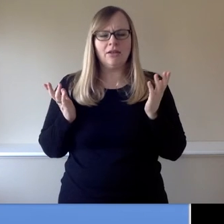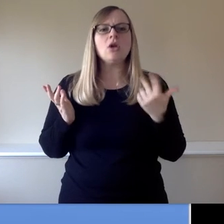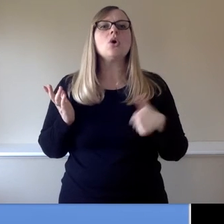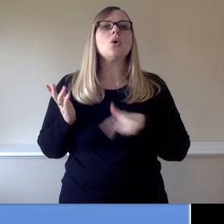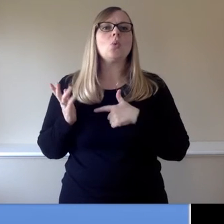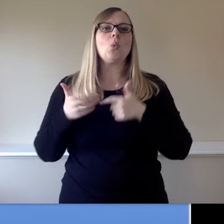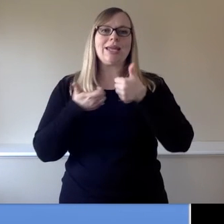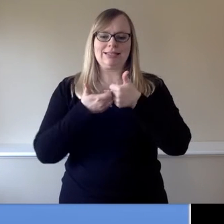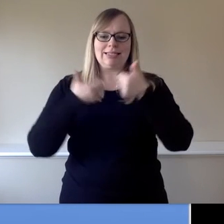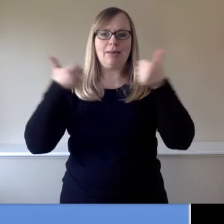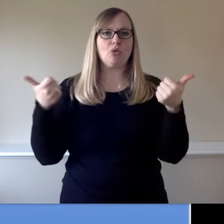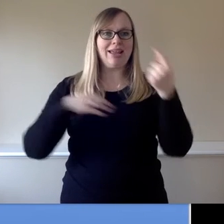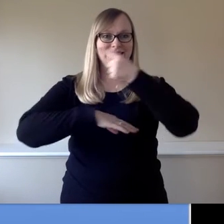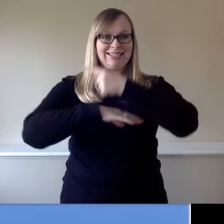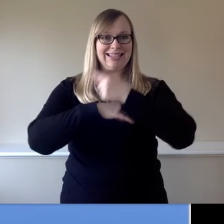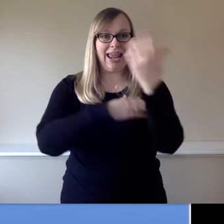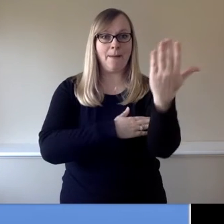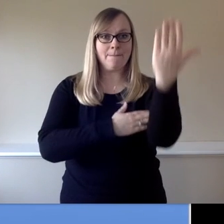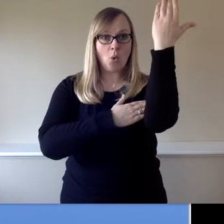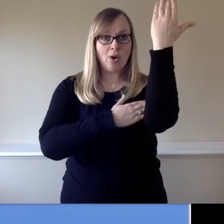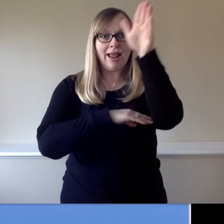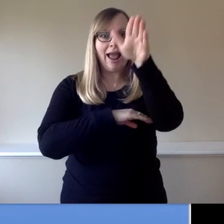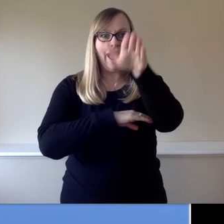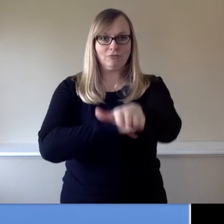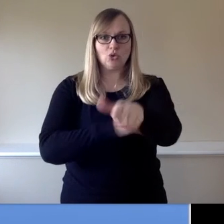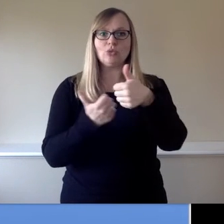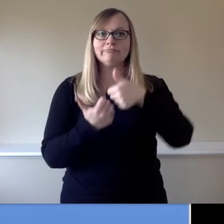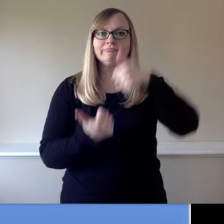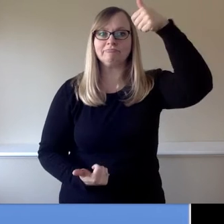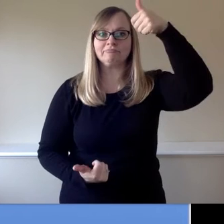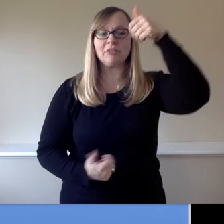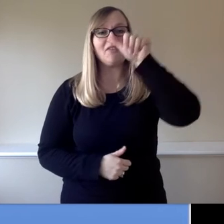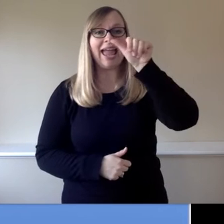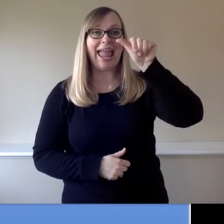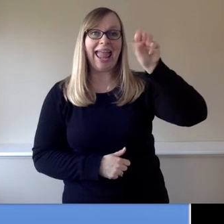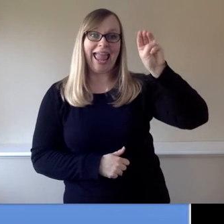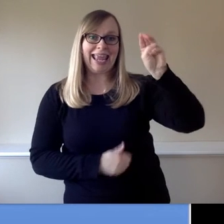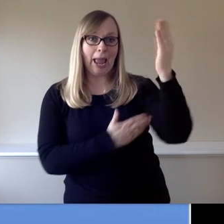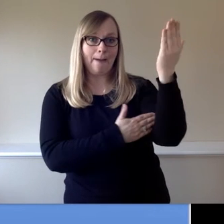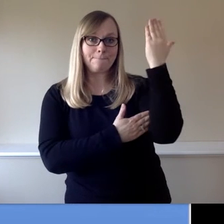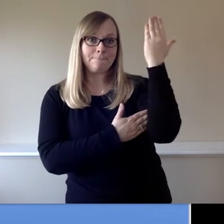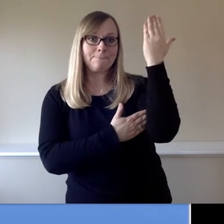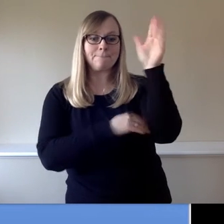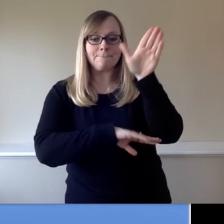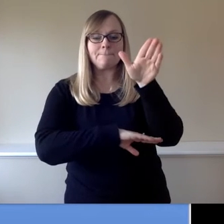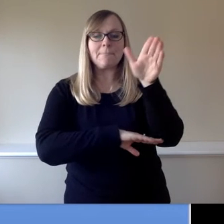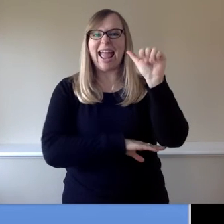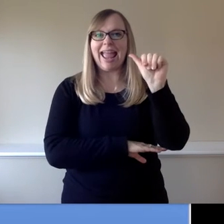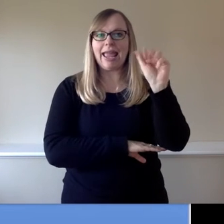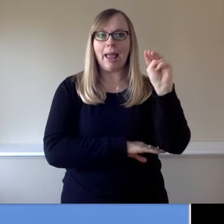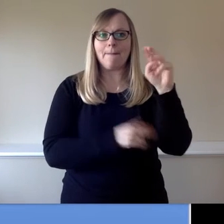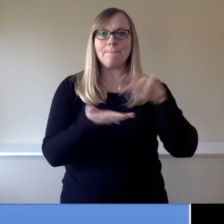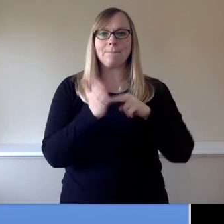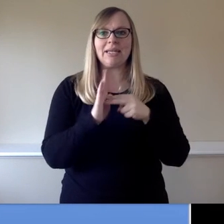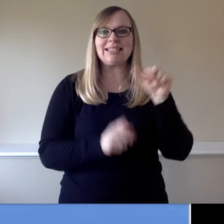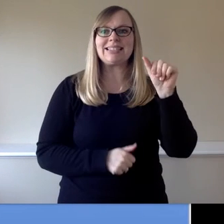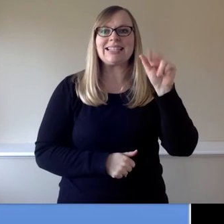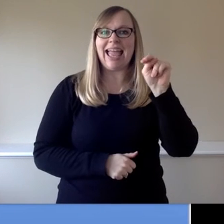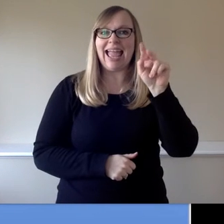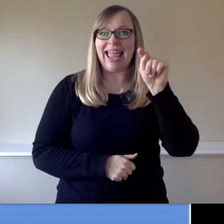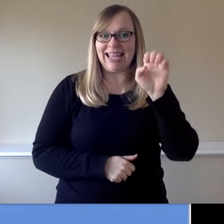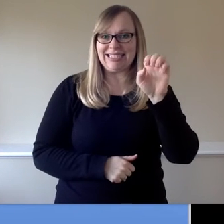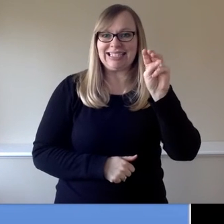separate the morning time from the afternoon time using AM and PM. AM means antemeridian, Latin